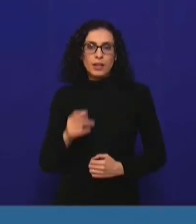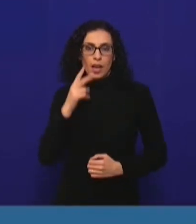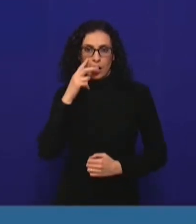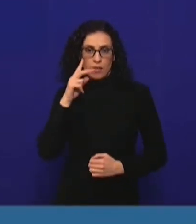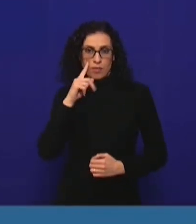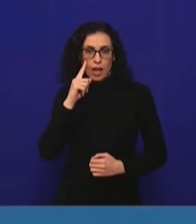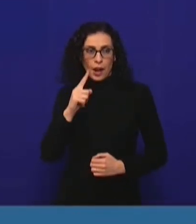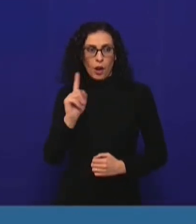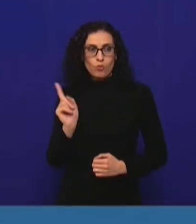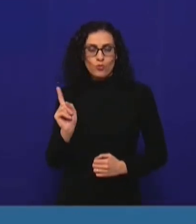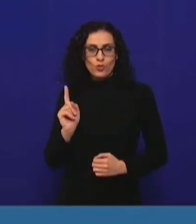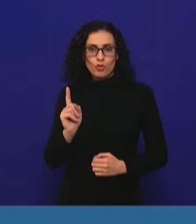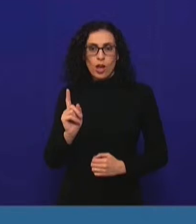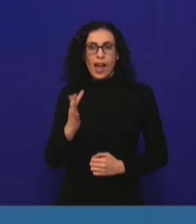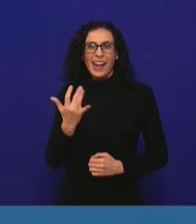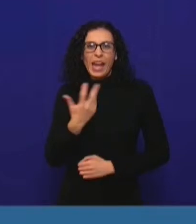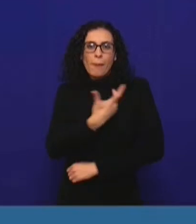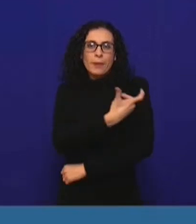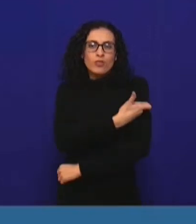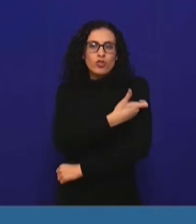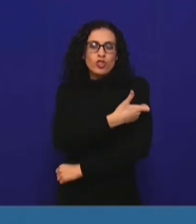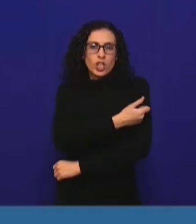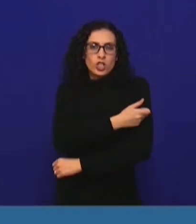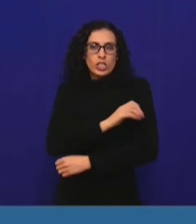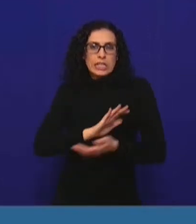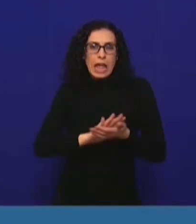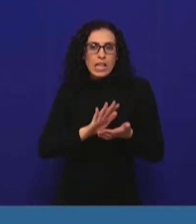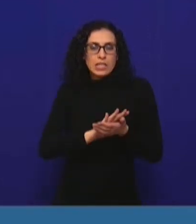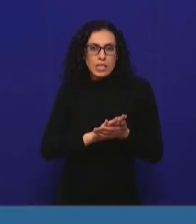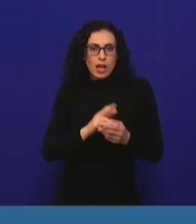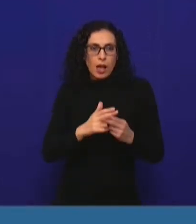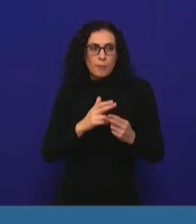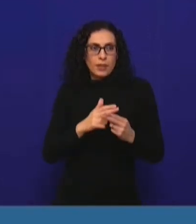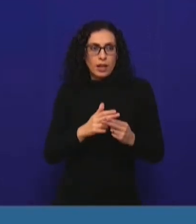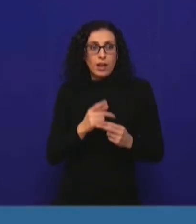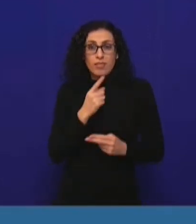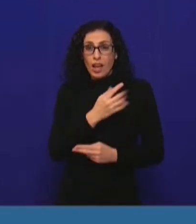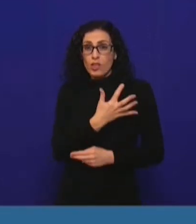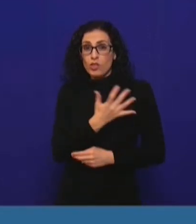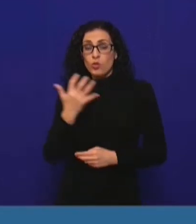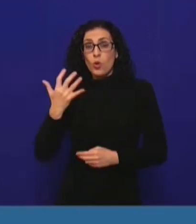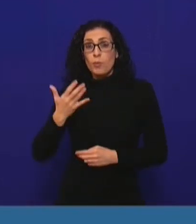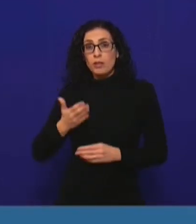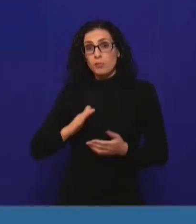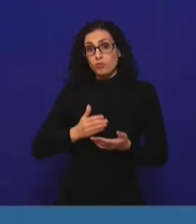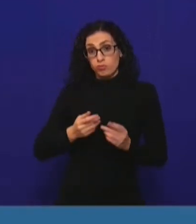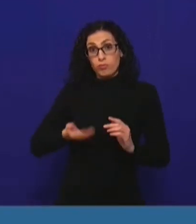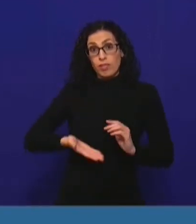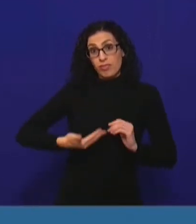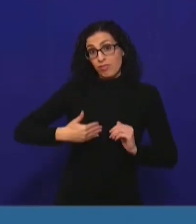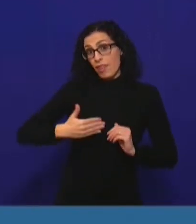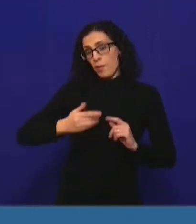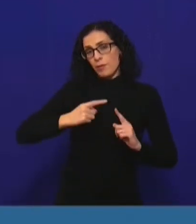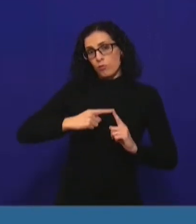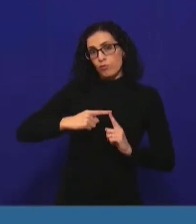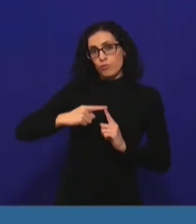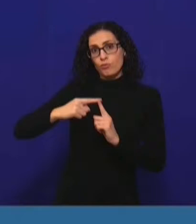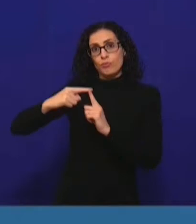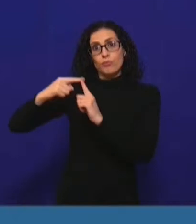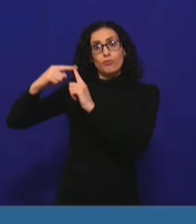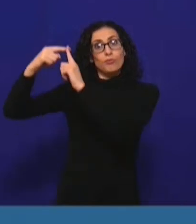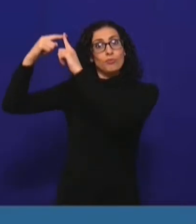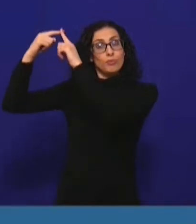naqra id-dożi ta' tilqim li diġà tajna dan huwa numru li dejjem jiżdied, infatti sa issa tajna